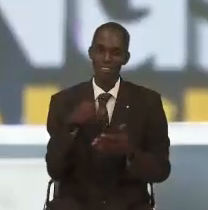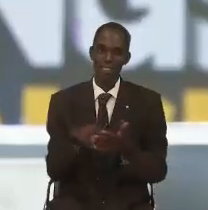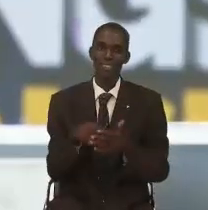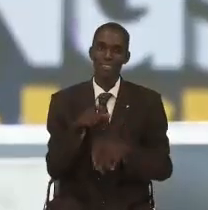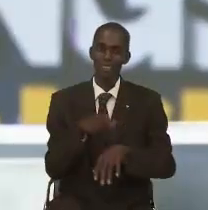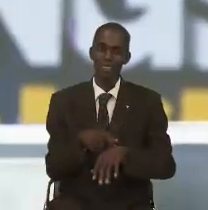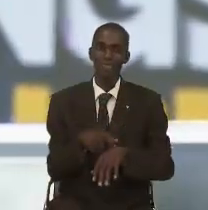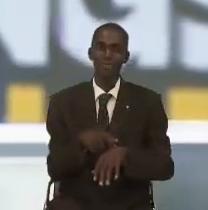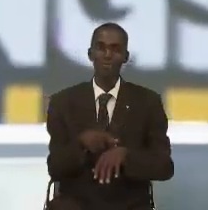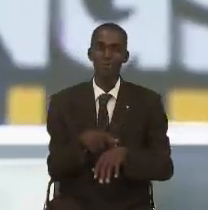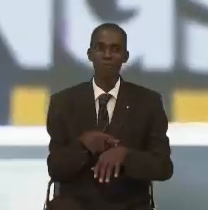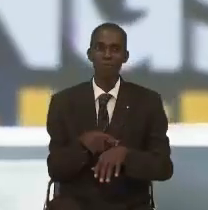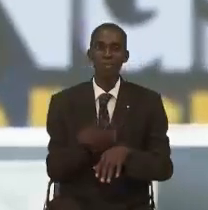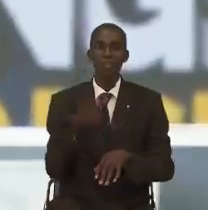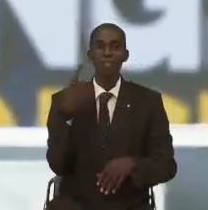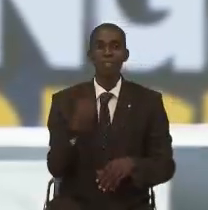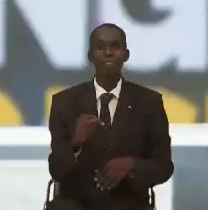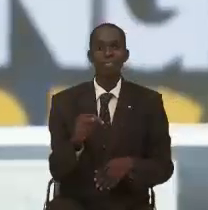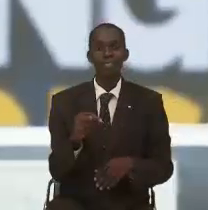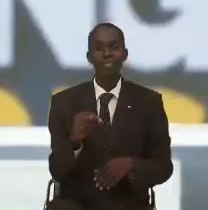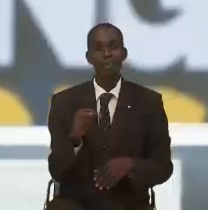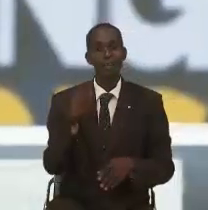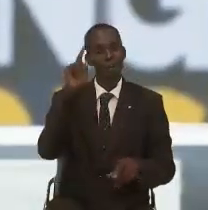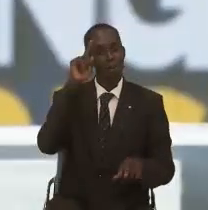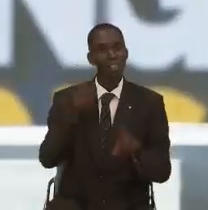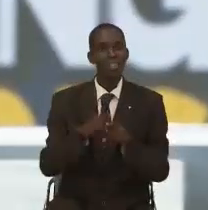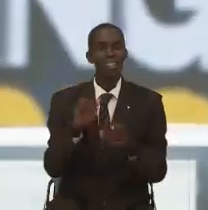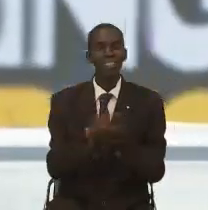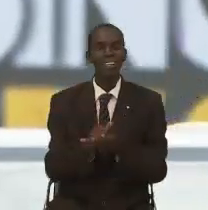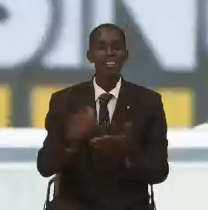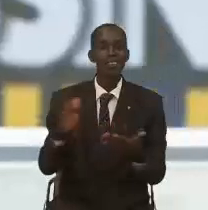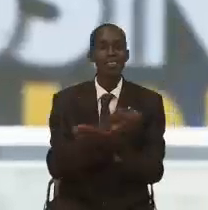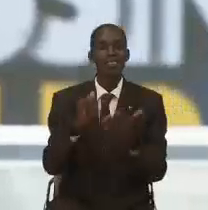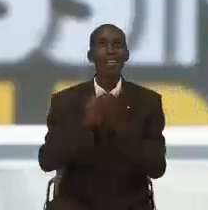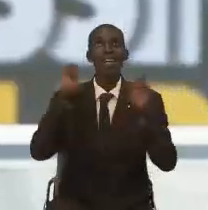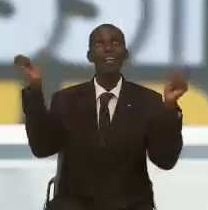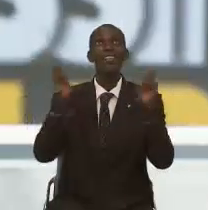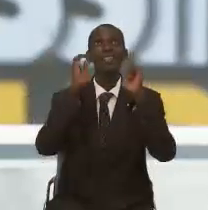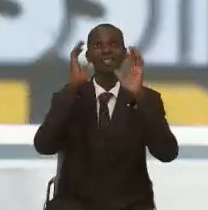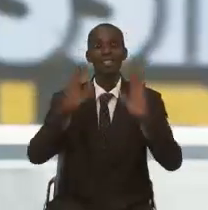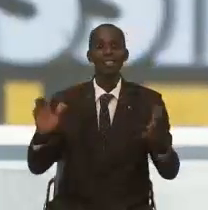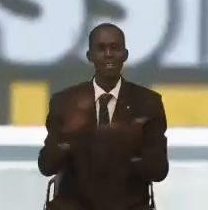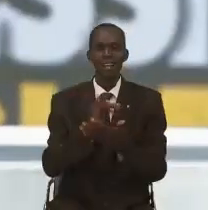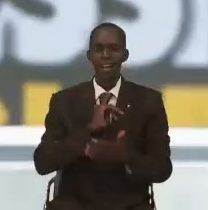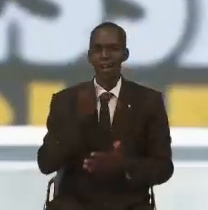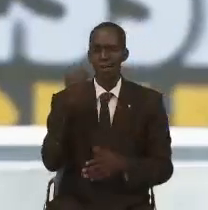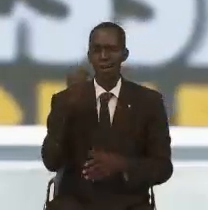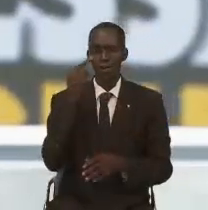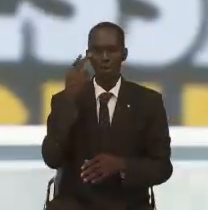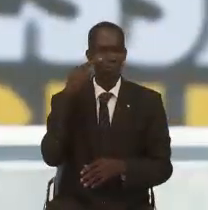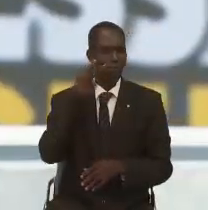The brother that played the Hallelujah chorus, I was watching his hands and I said,